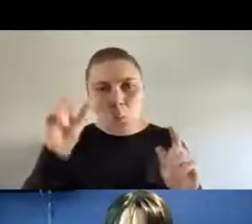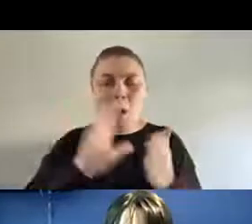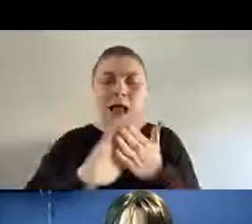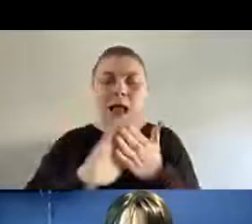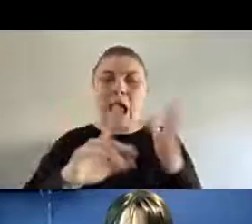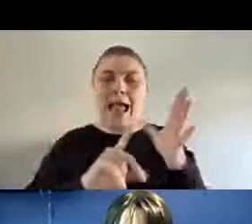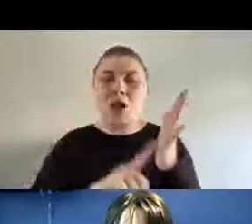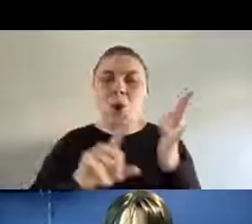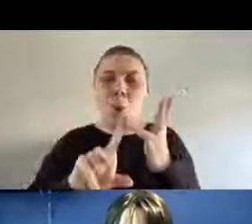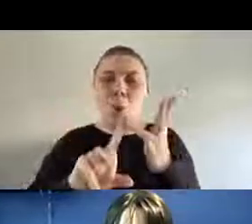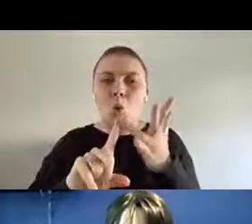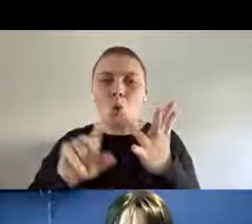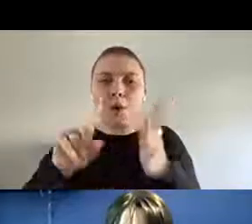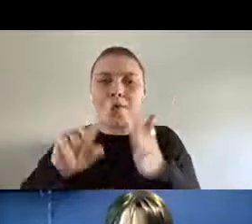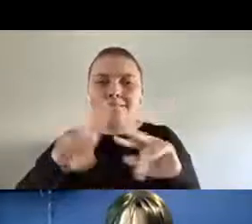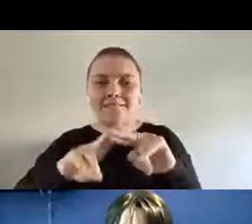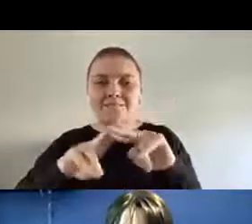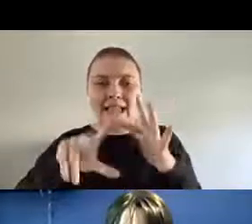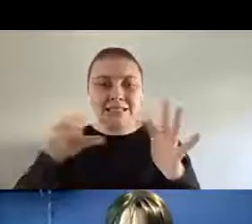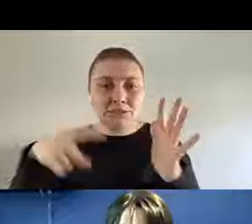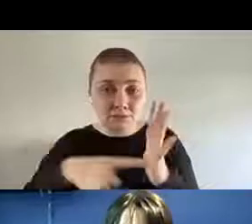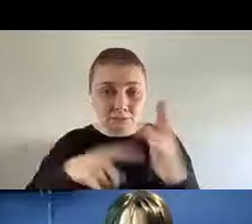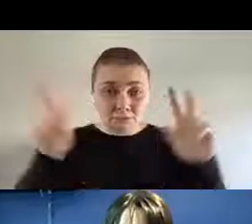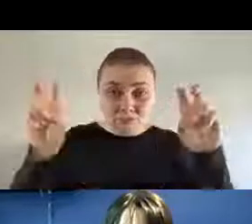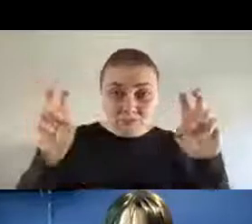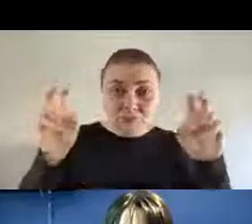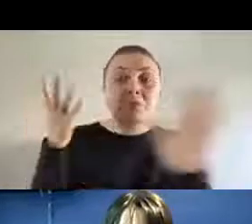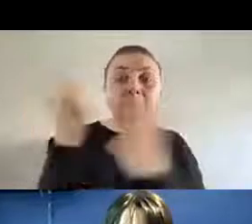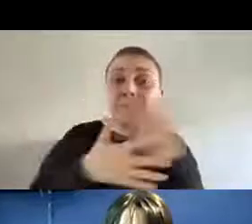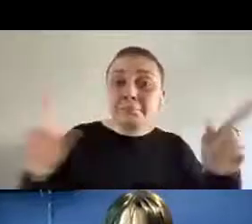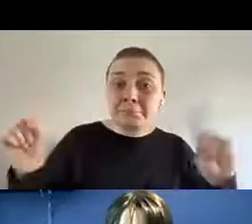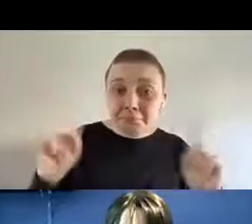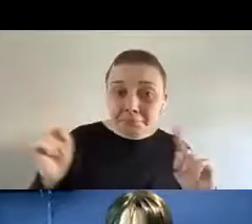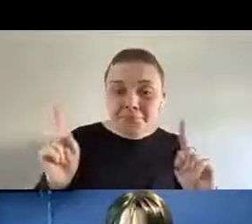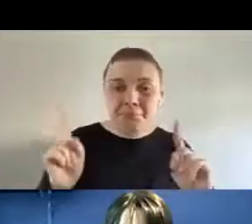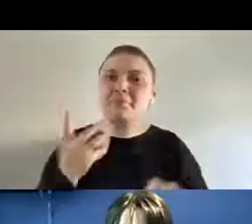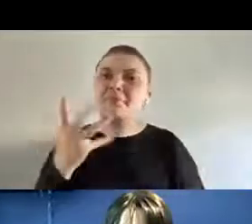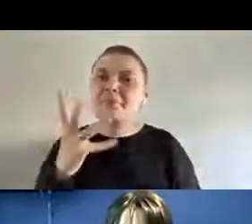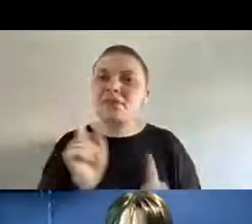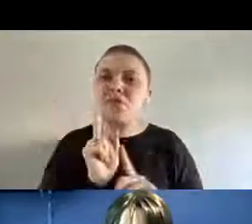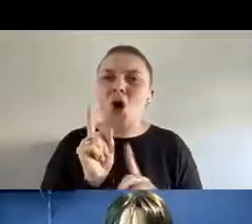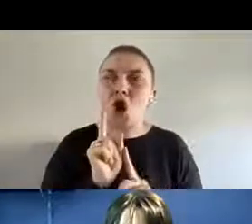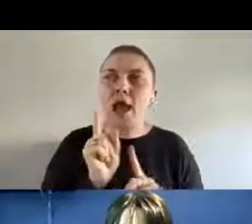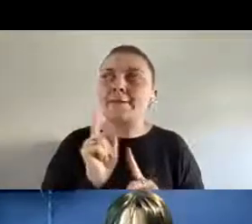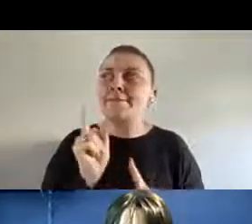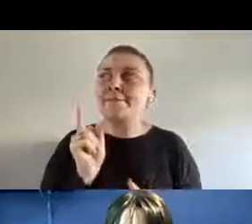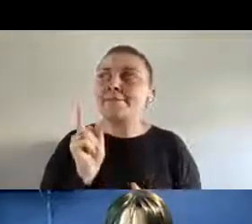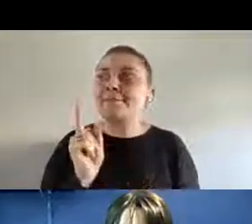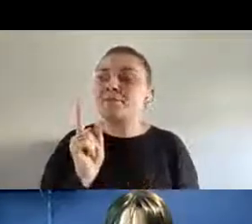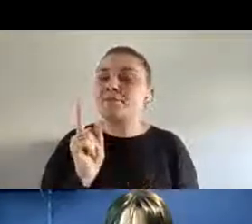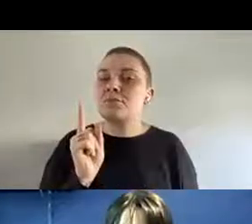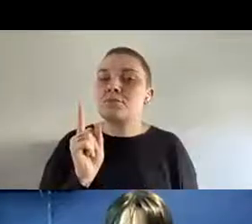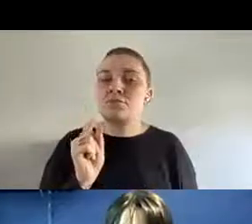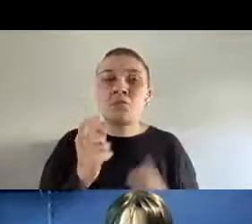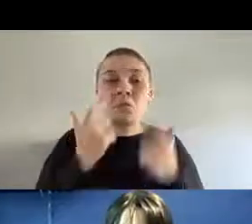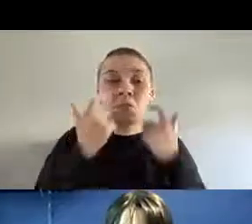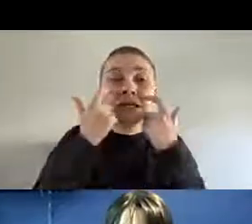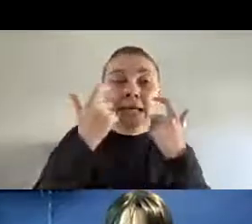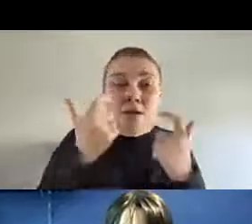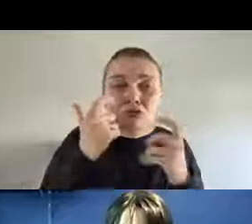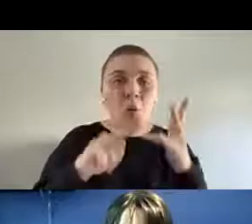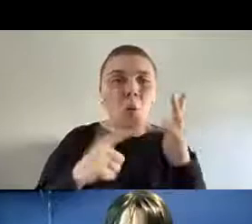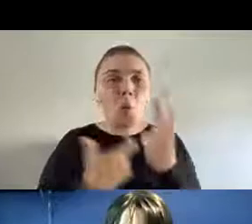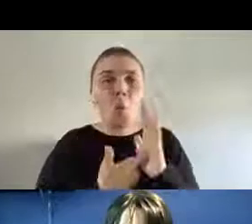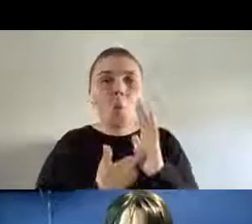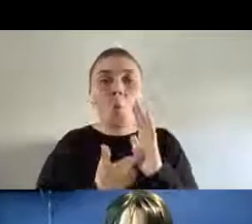effect, whereby the halo effect is kind of when a carer or an